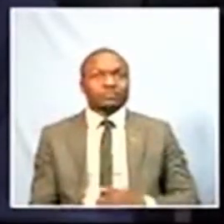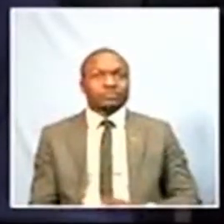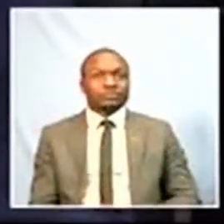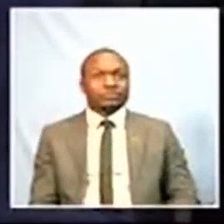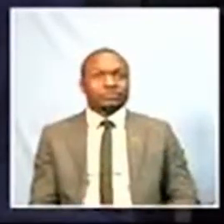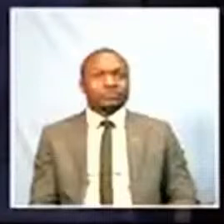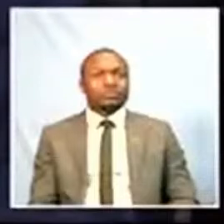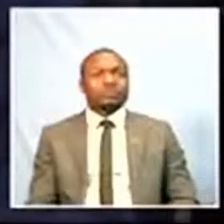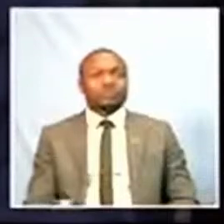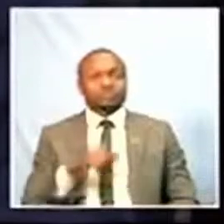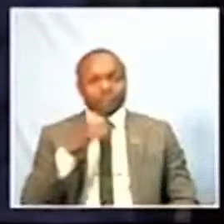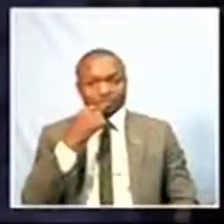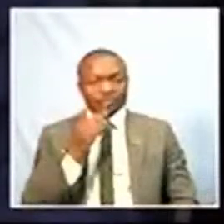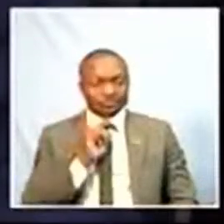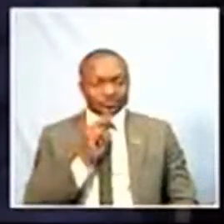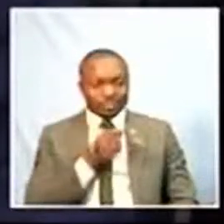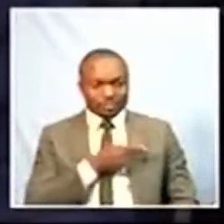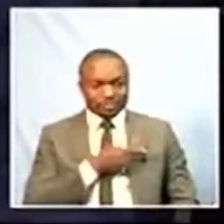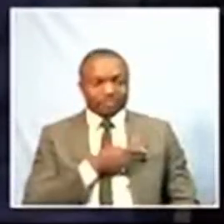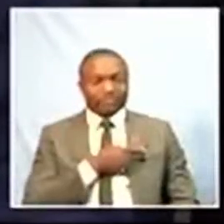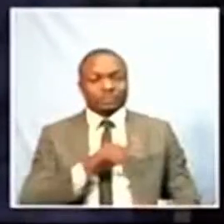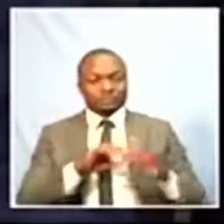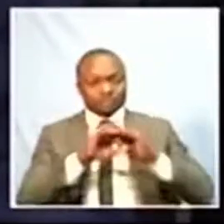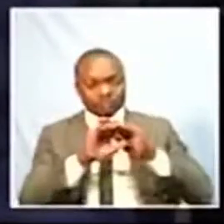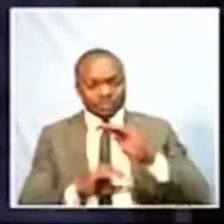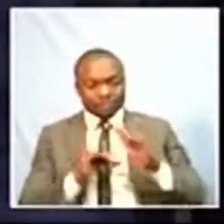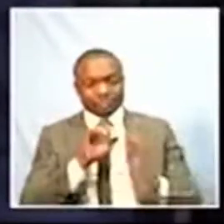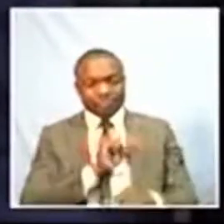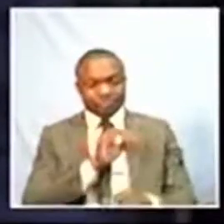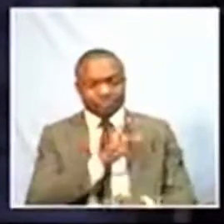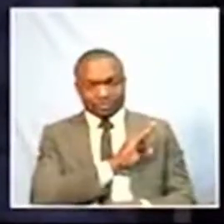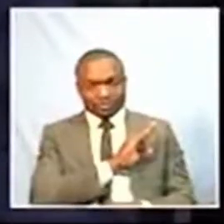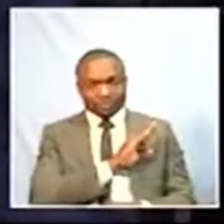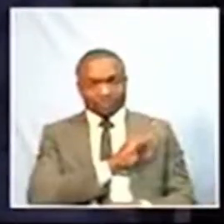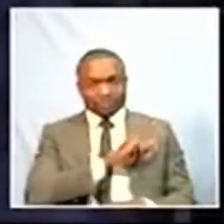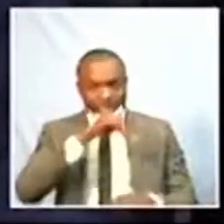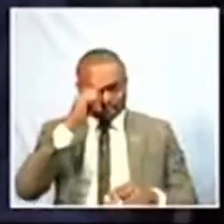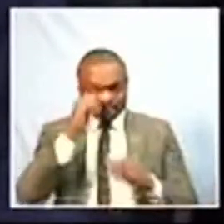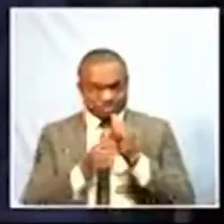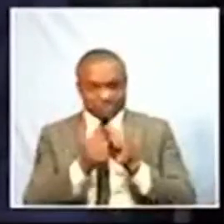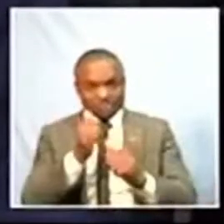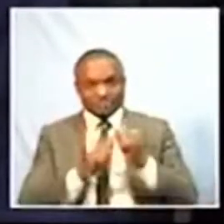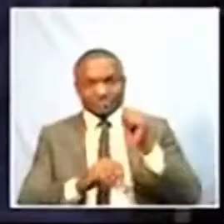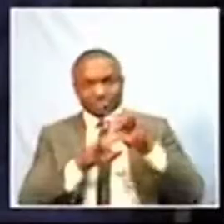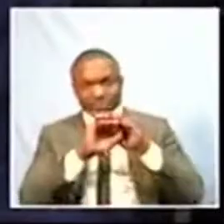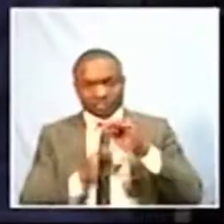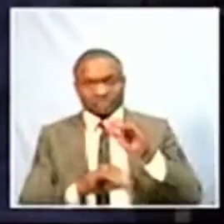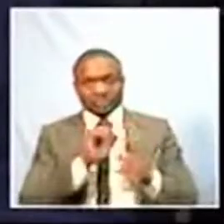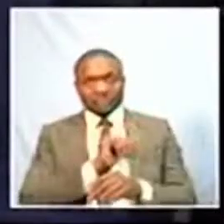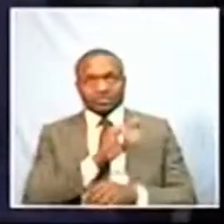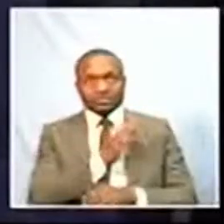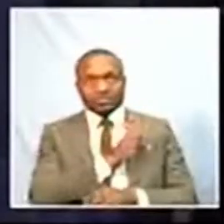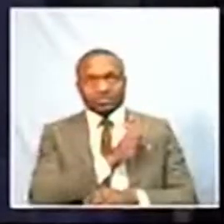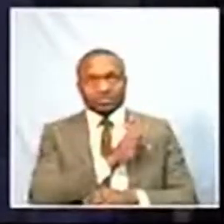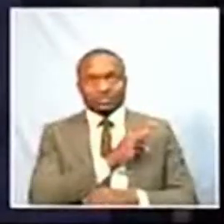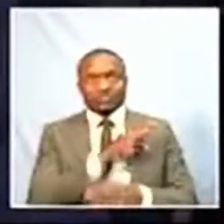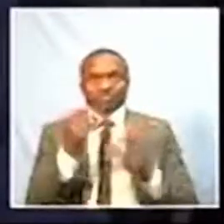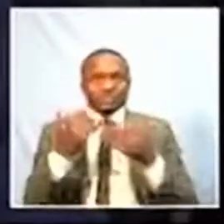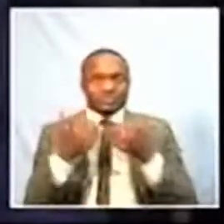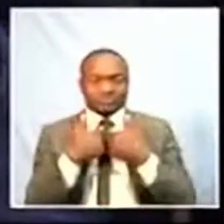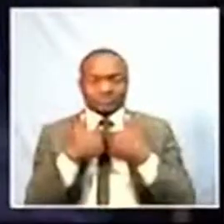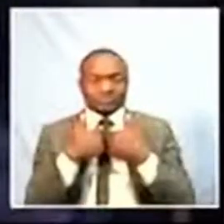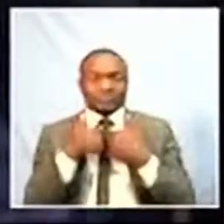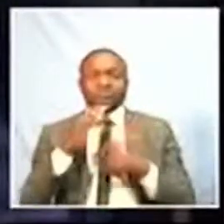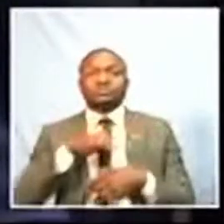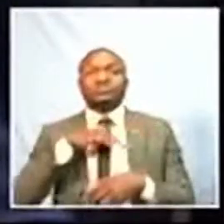she's trying to tell us that they were understaffed, and because they were understaffed, they had no enough